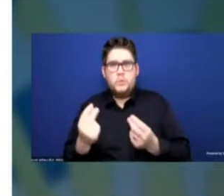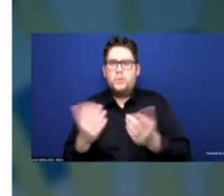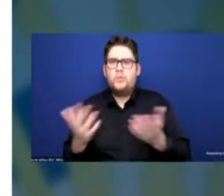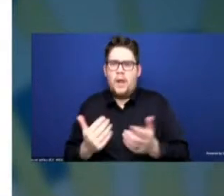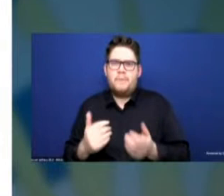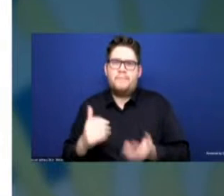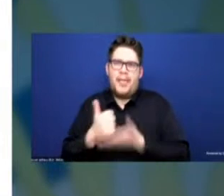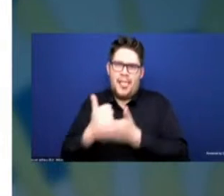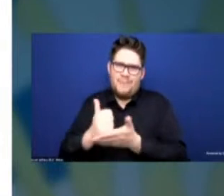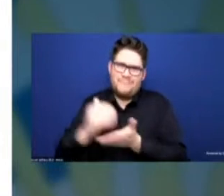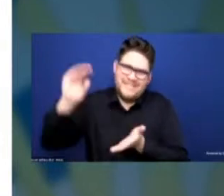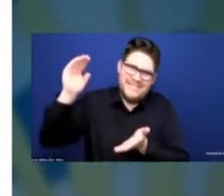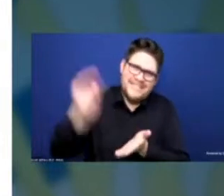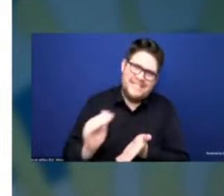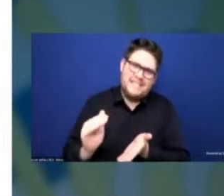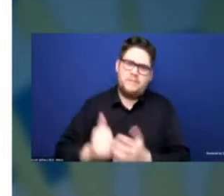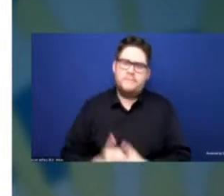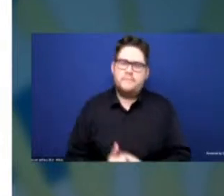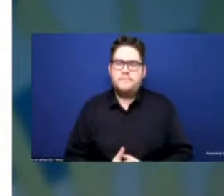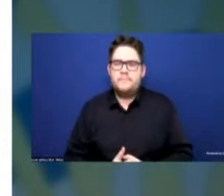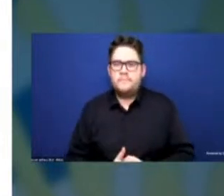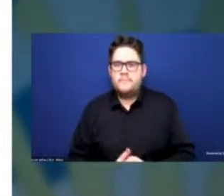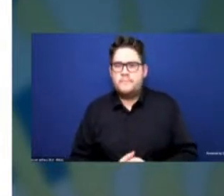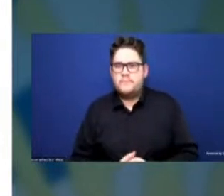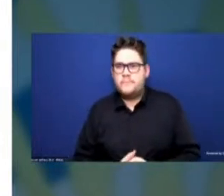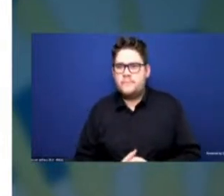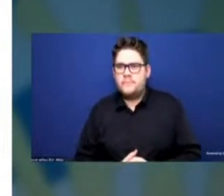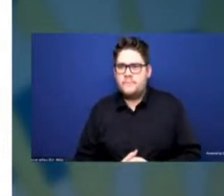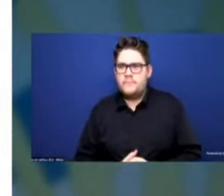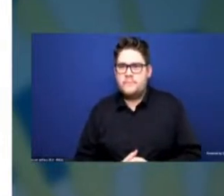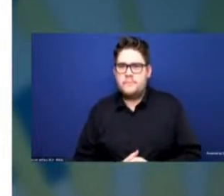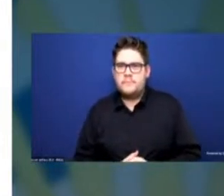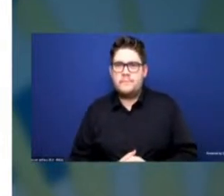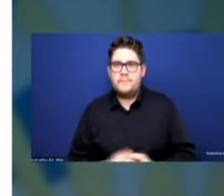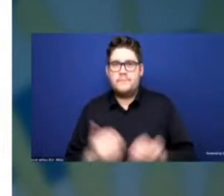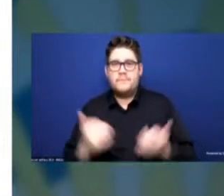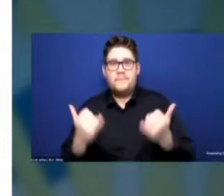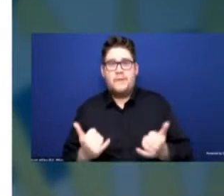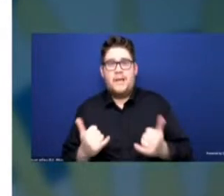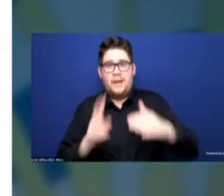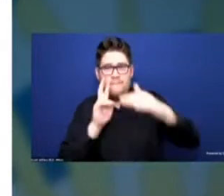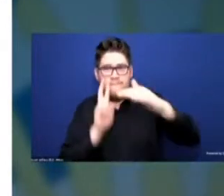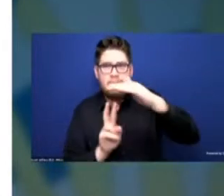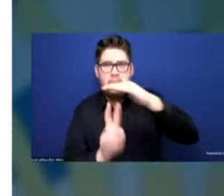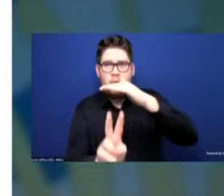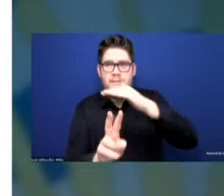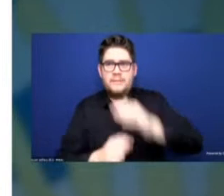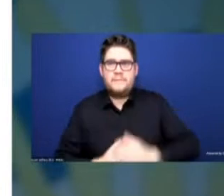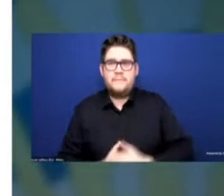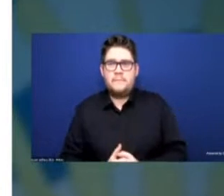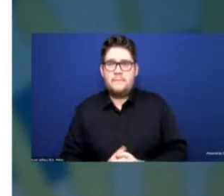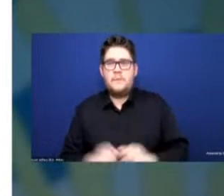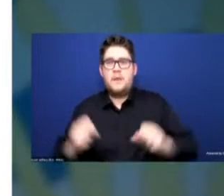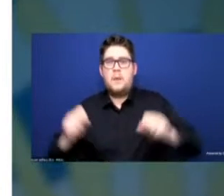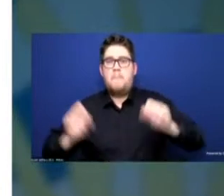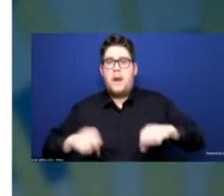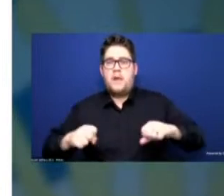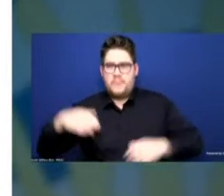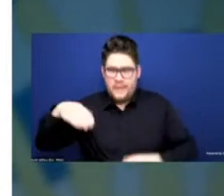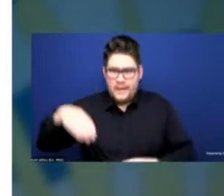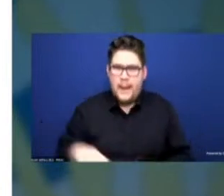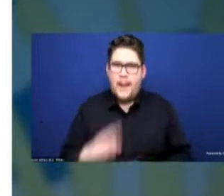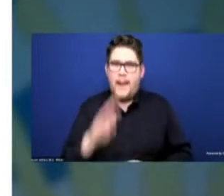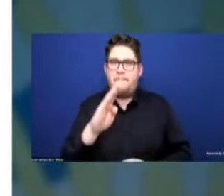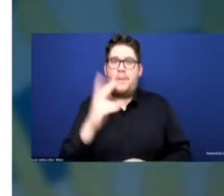And finally, looking at where we could go in the future. So right now, the rate of